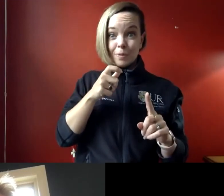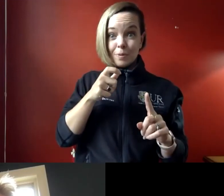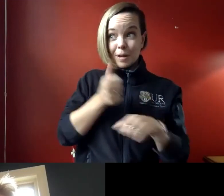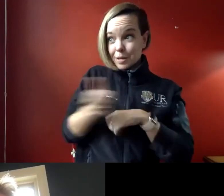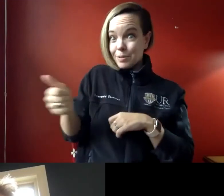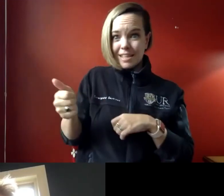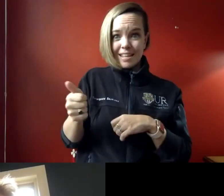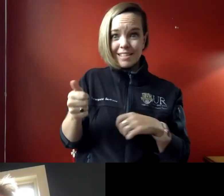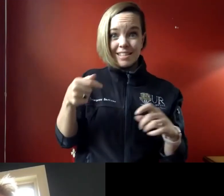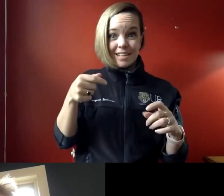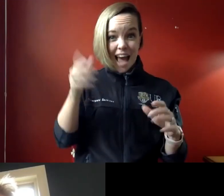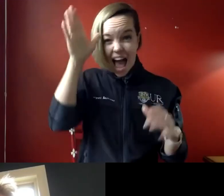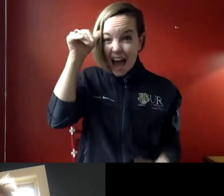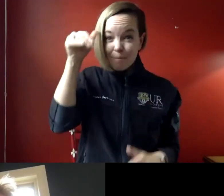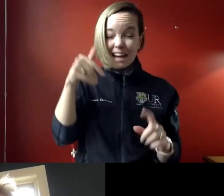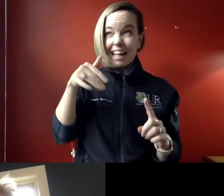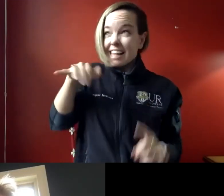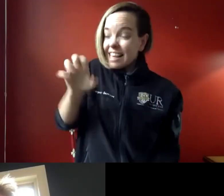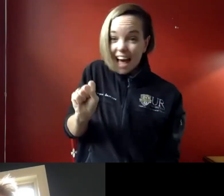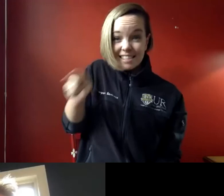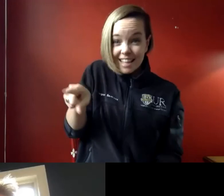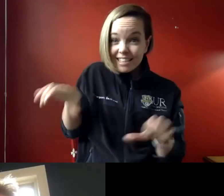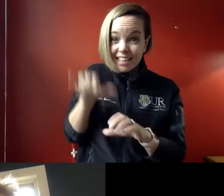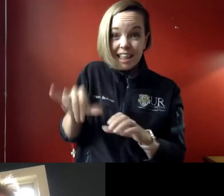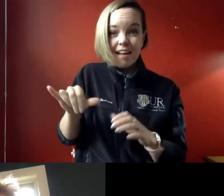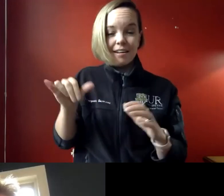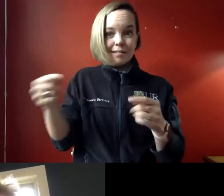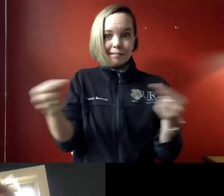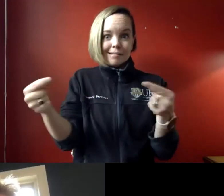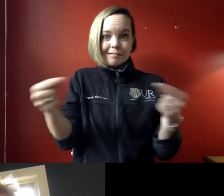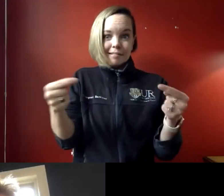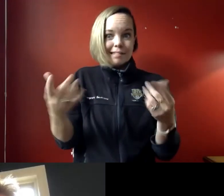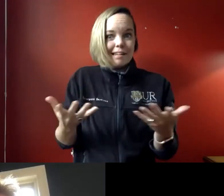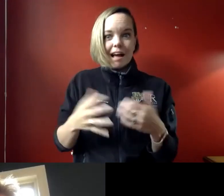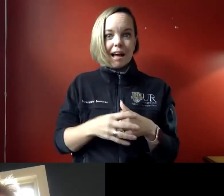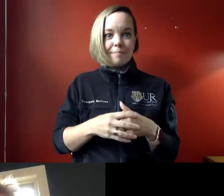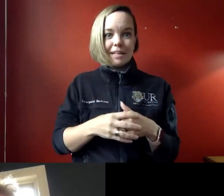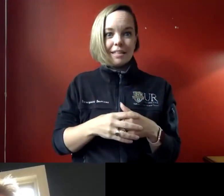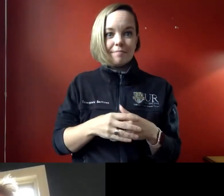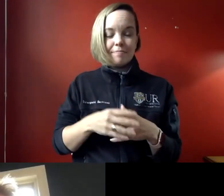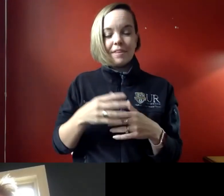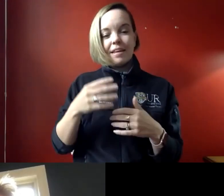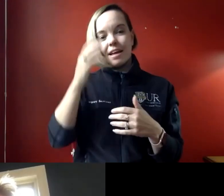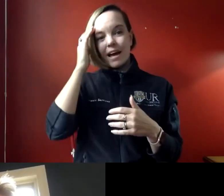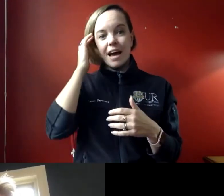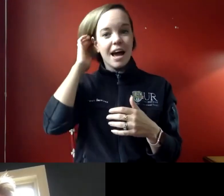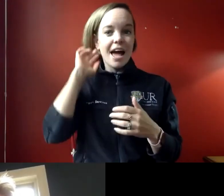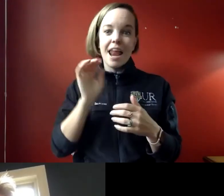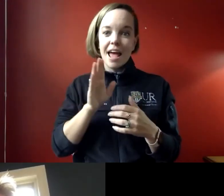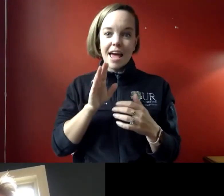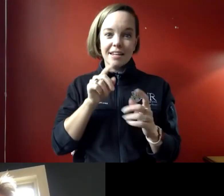happened. I mean, I don't imagine these things. And I'll say, have you felt other people have harassed you in the past?